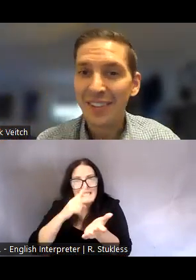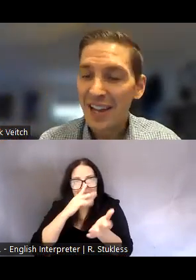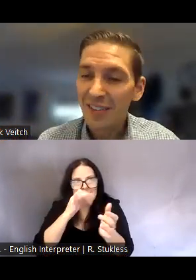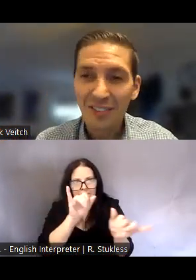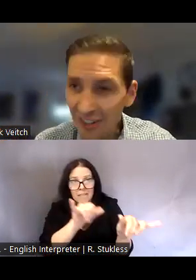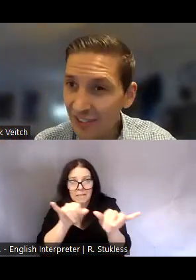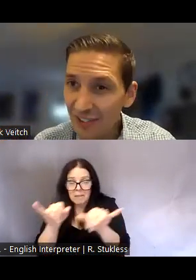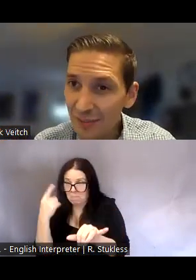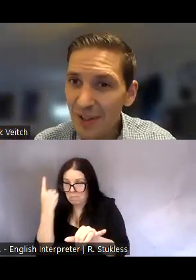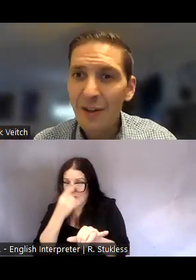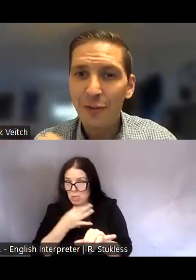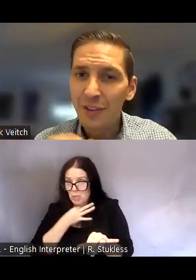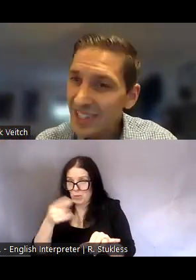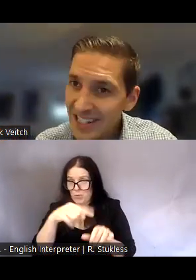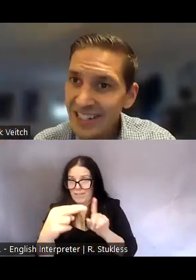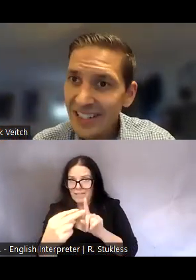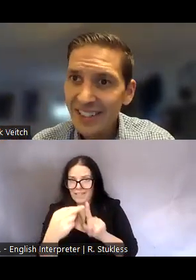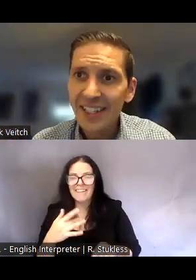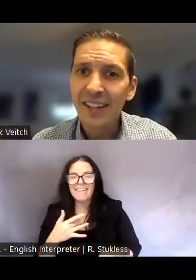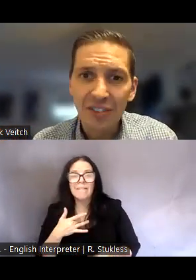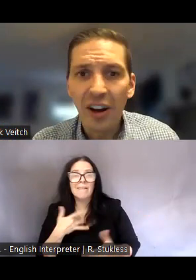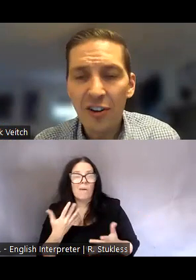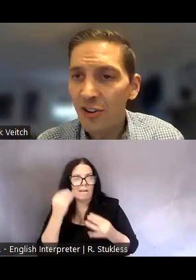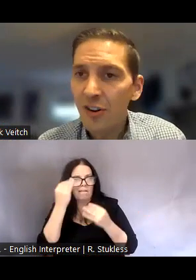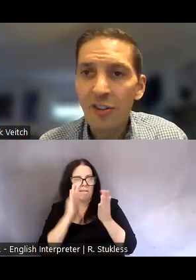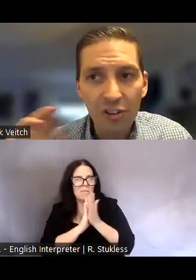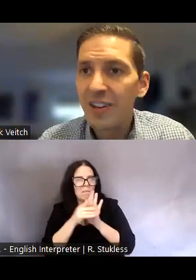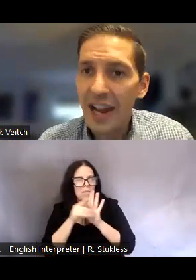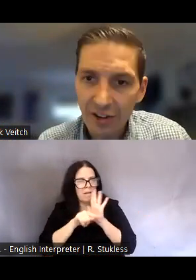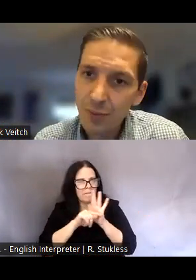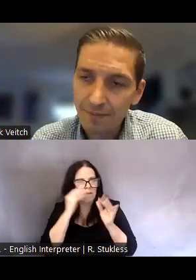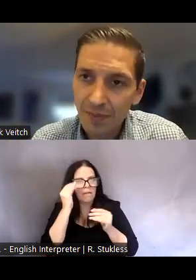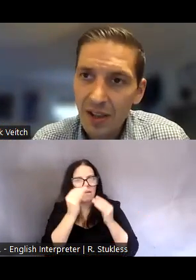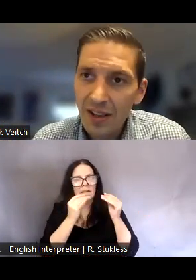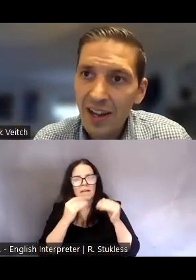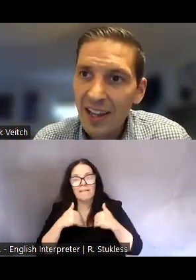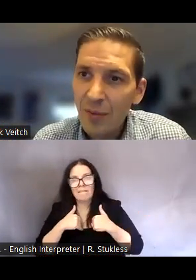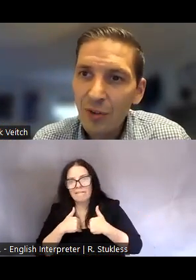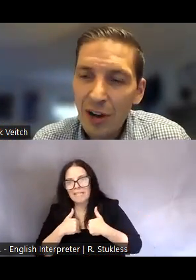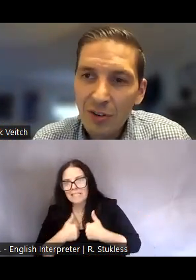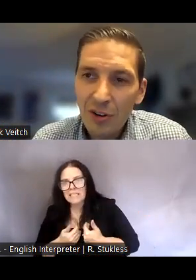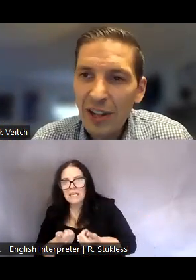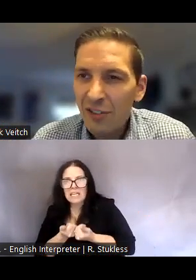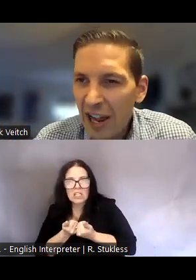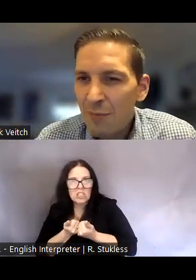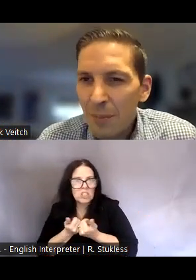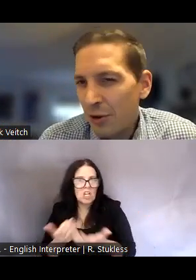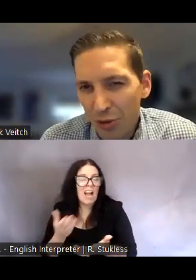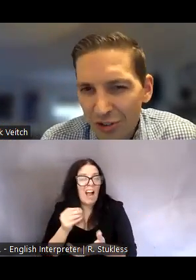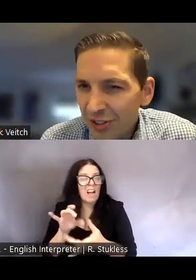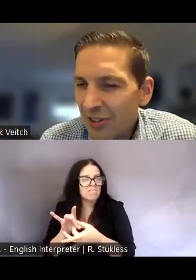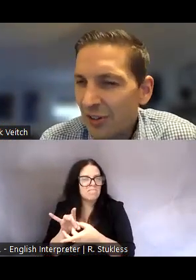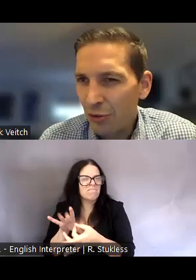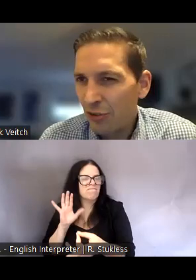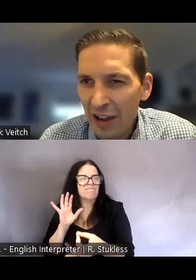relatable. That cynicism, fatigue, exhaustion, and just detachment. And again, it was often called that staff